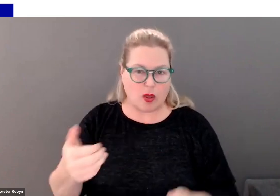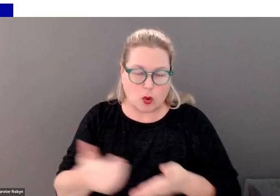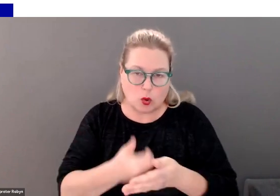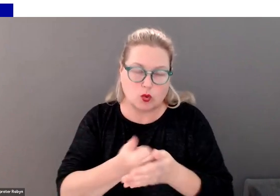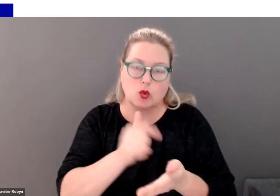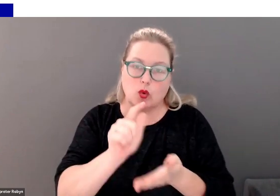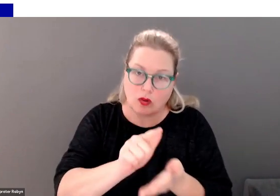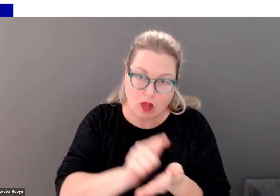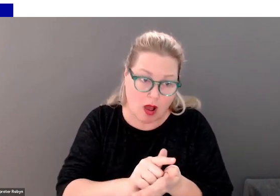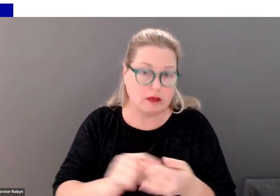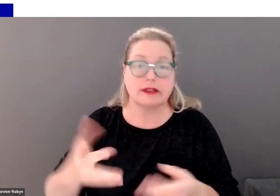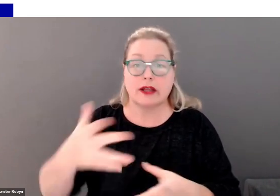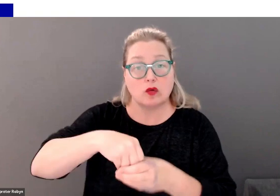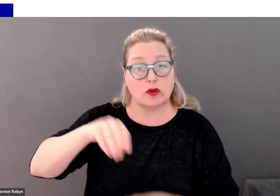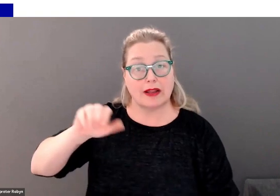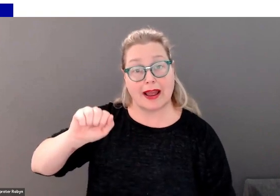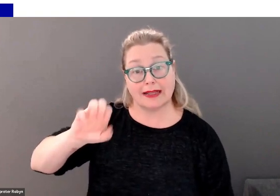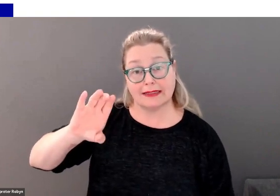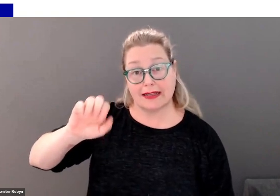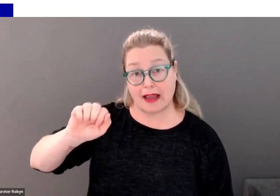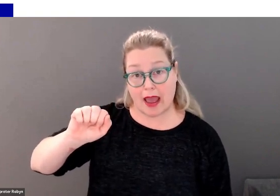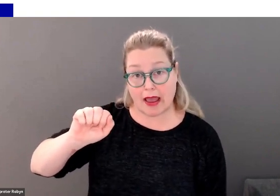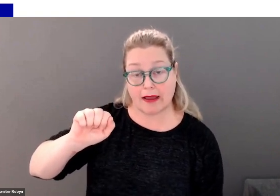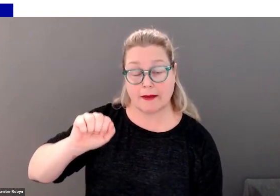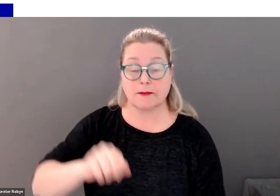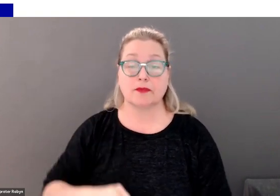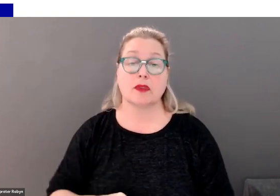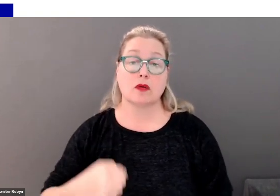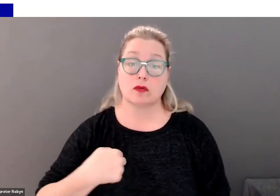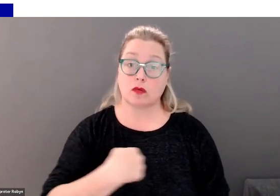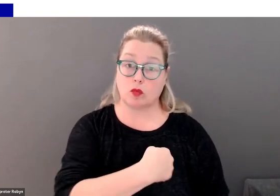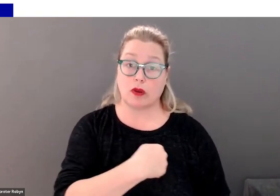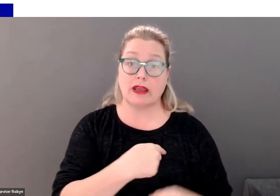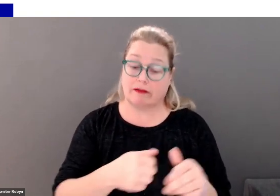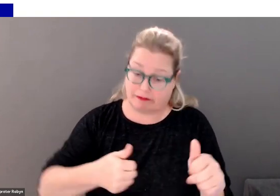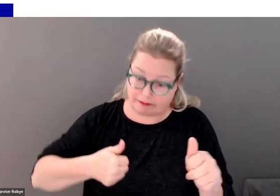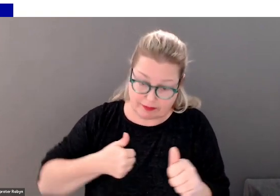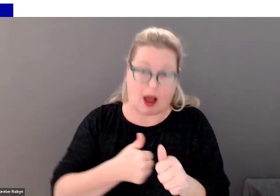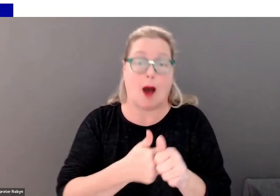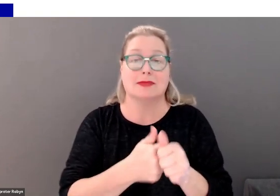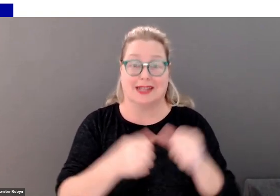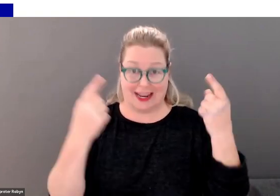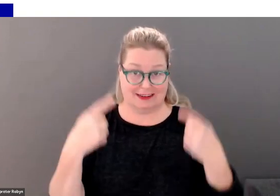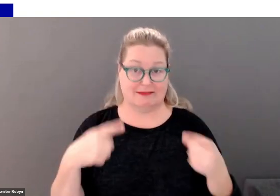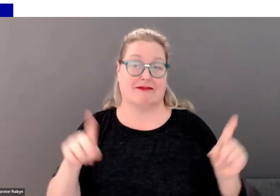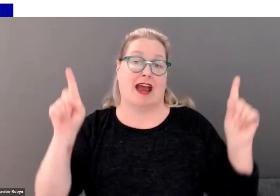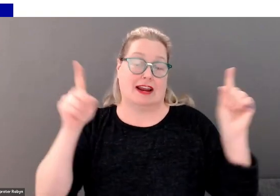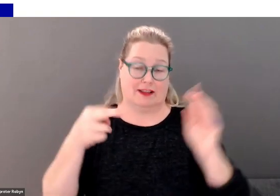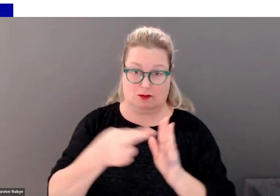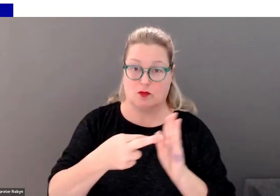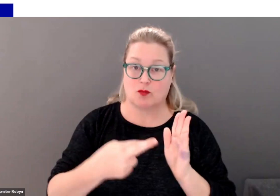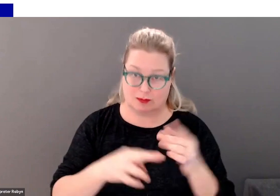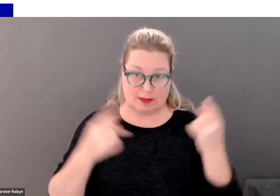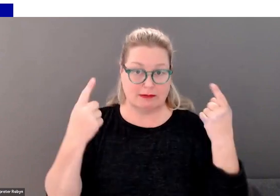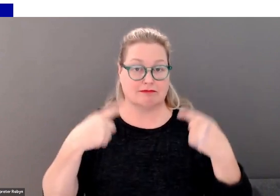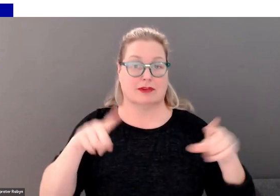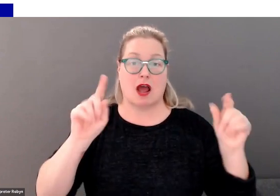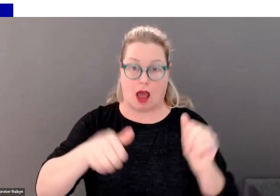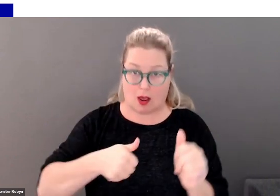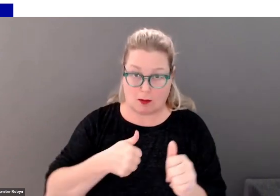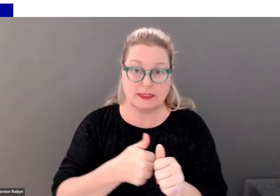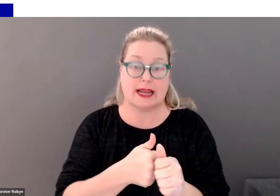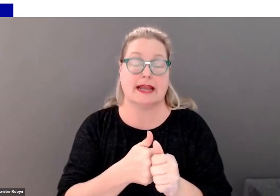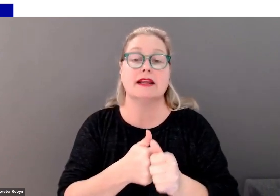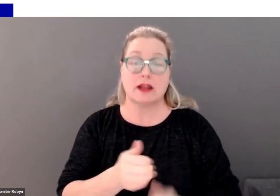the Affordable Care Act, we've updated this final Section 504 rule. And we'll be talking about some of the details